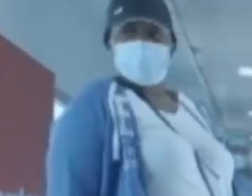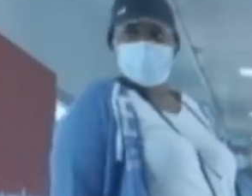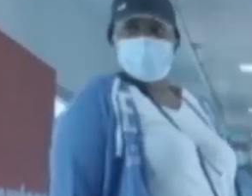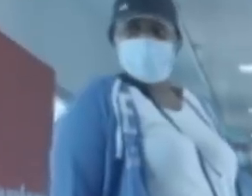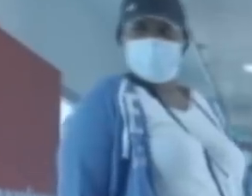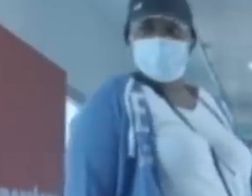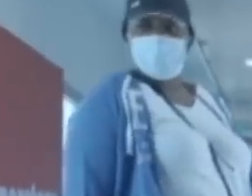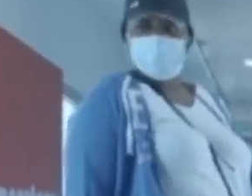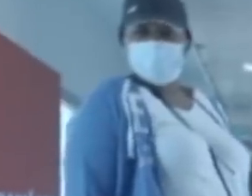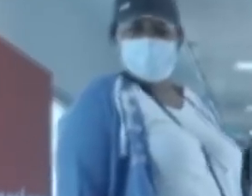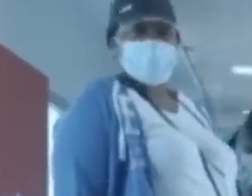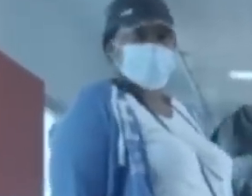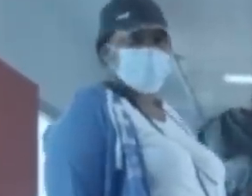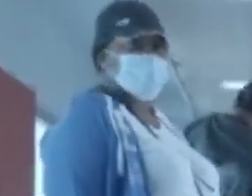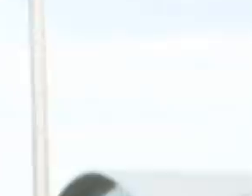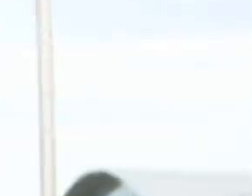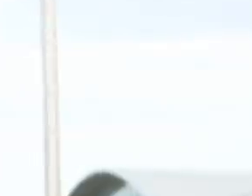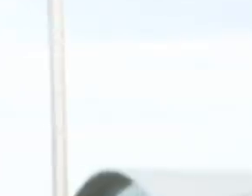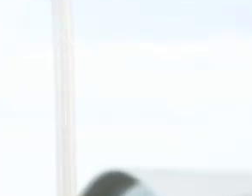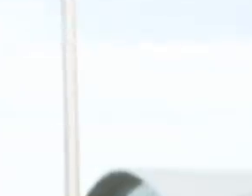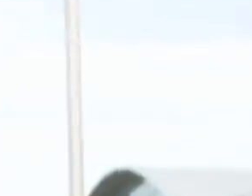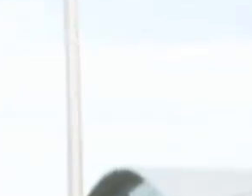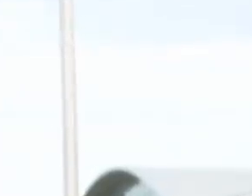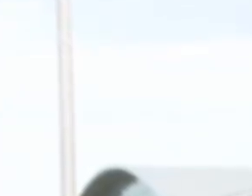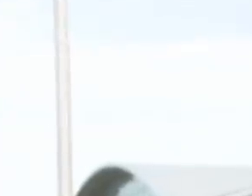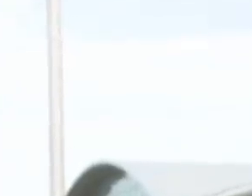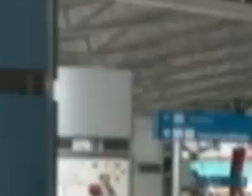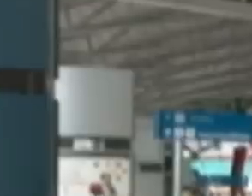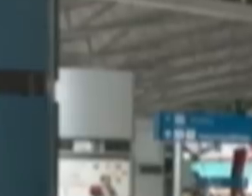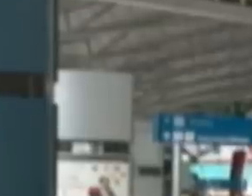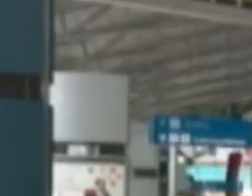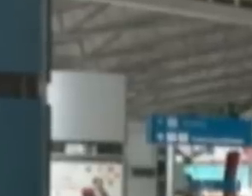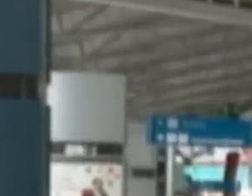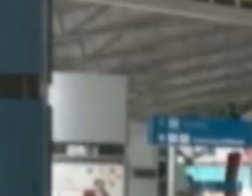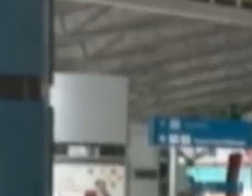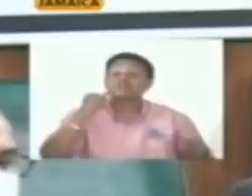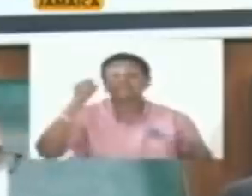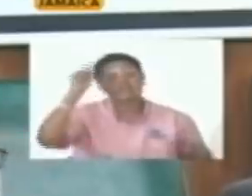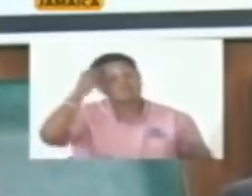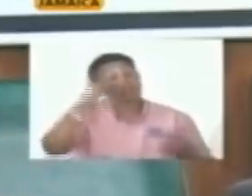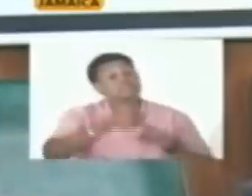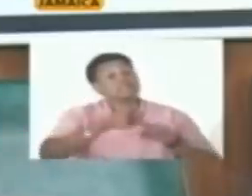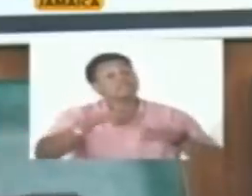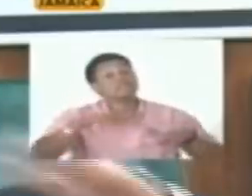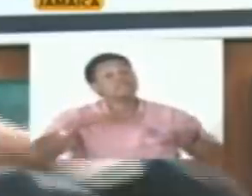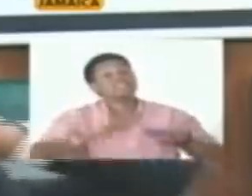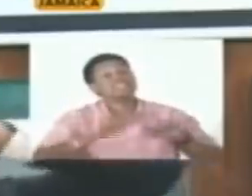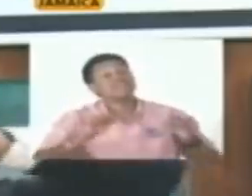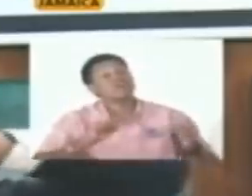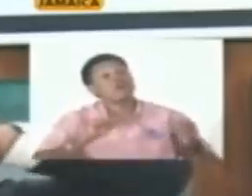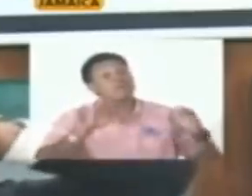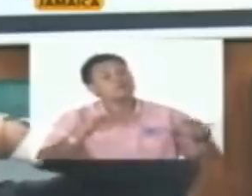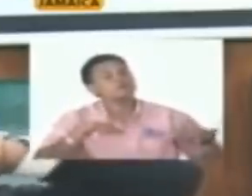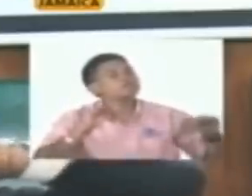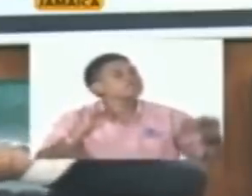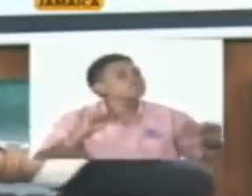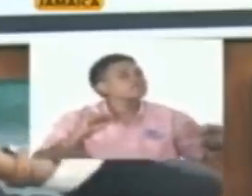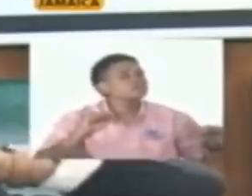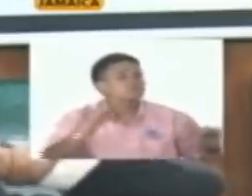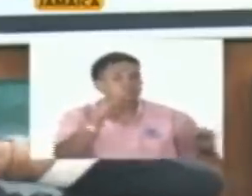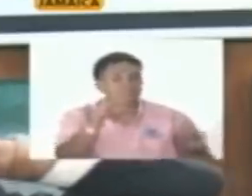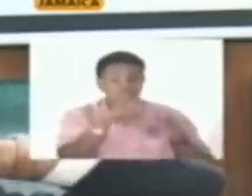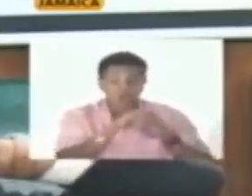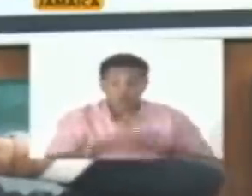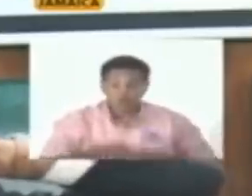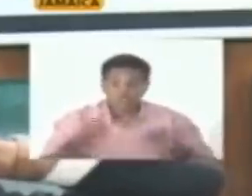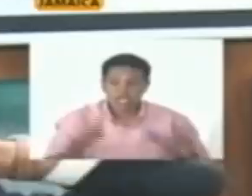was accepted when it was first made in June. If the government had taken a different approach at